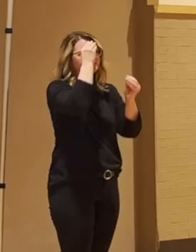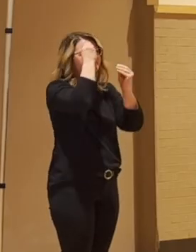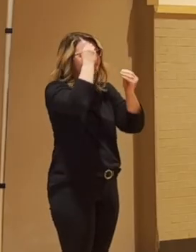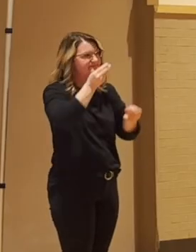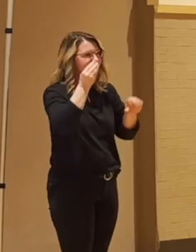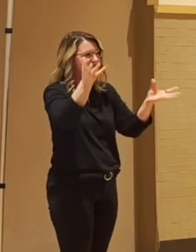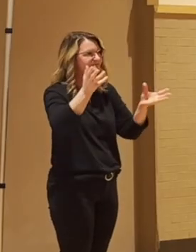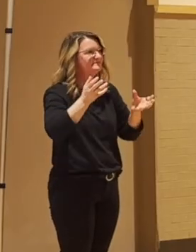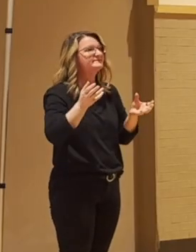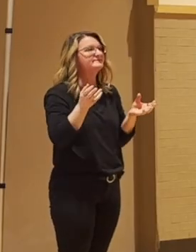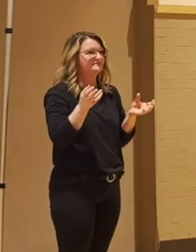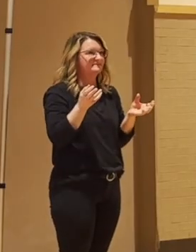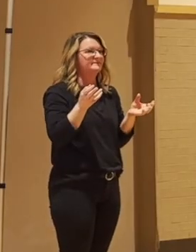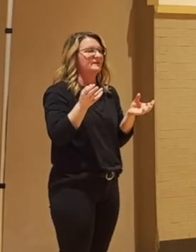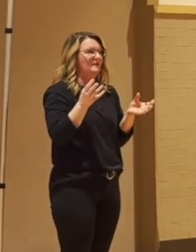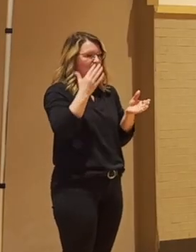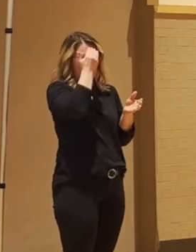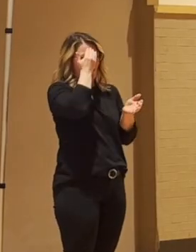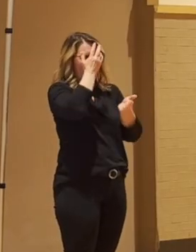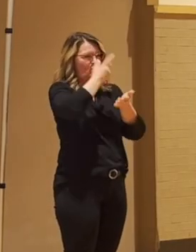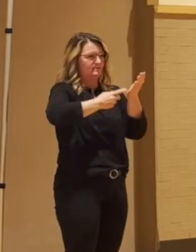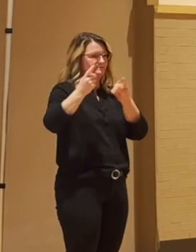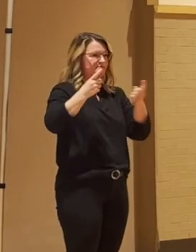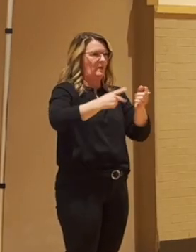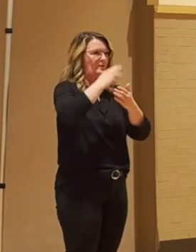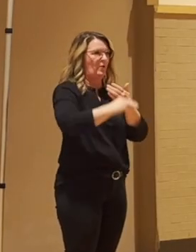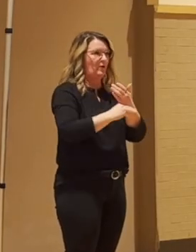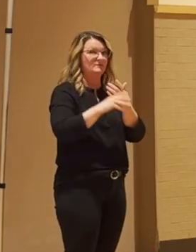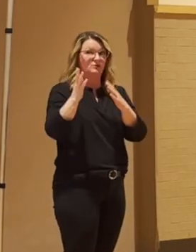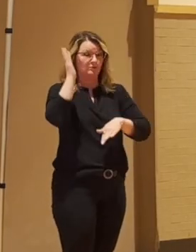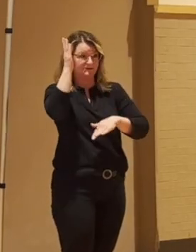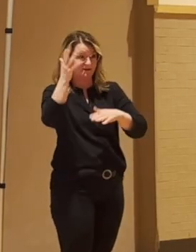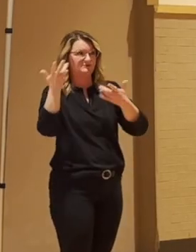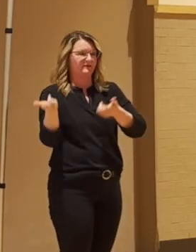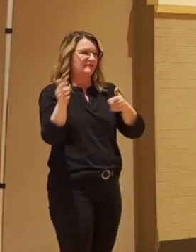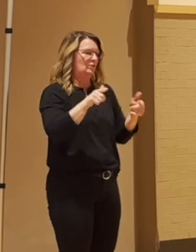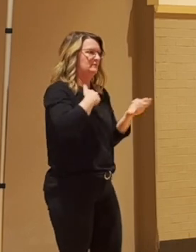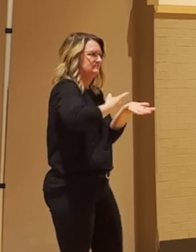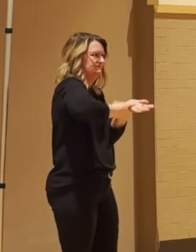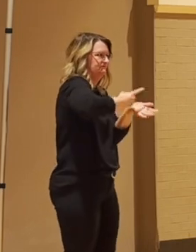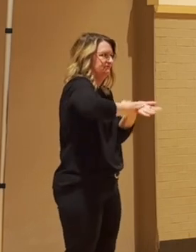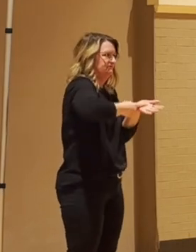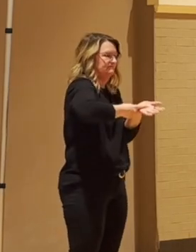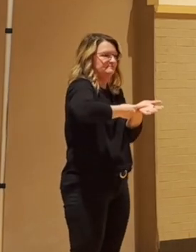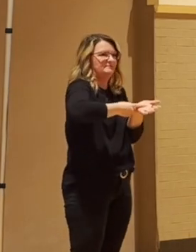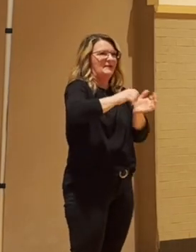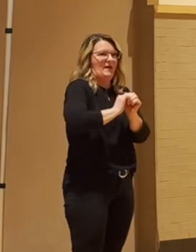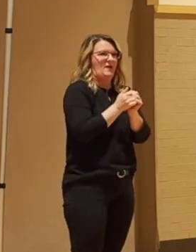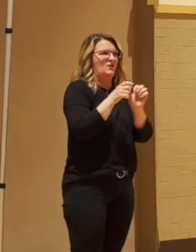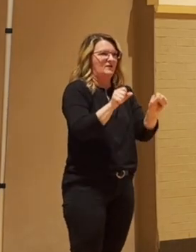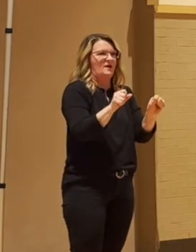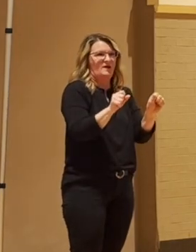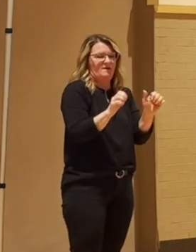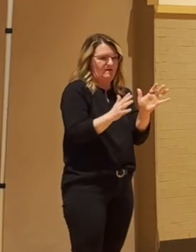informed with the entire program. So we'll talk a little bit after the presentation has concluded about how you can